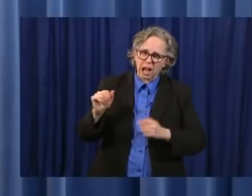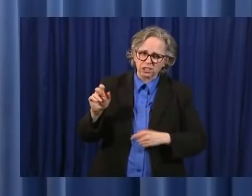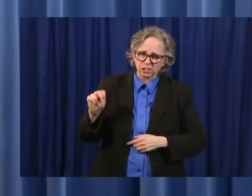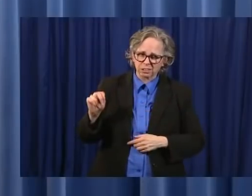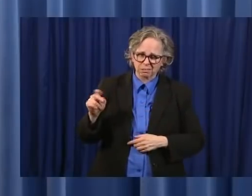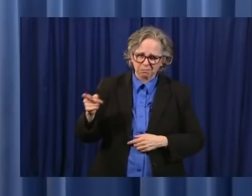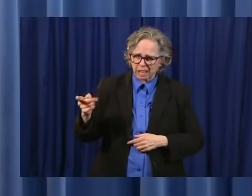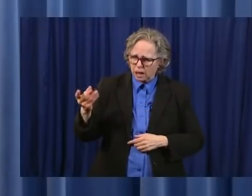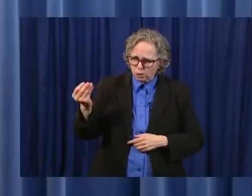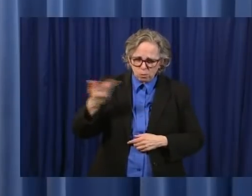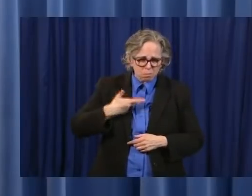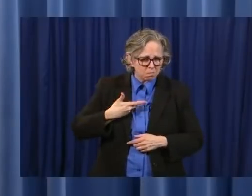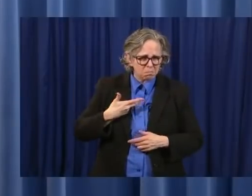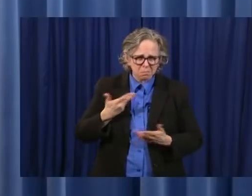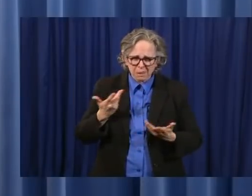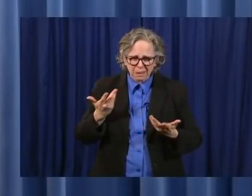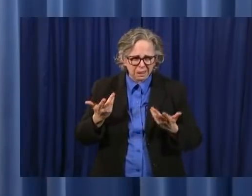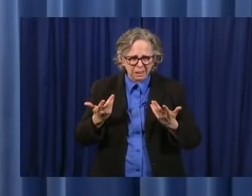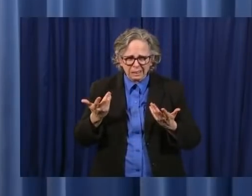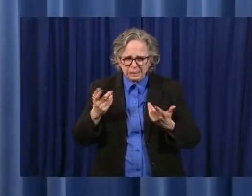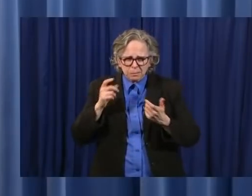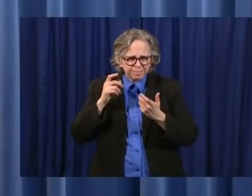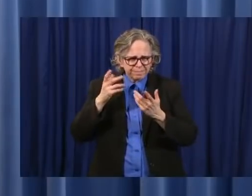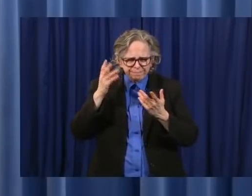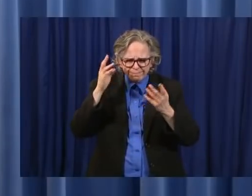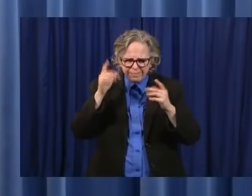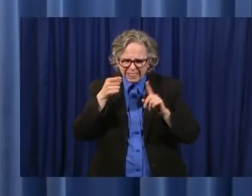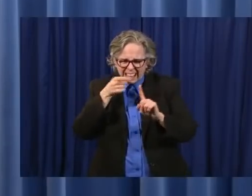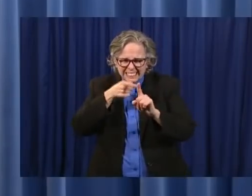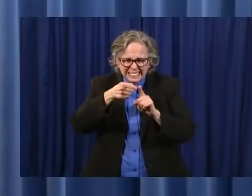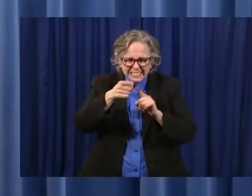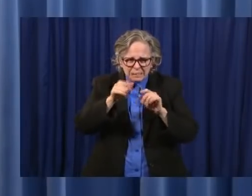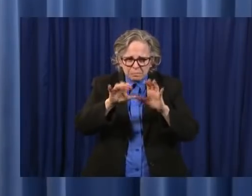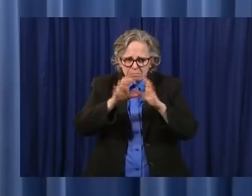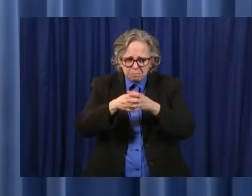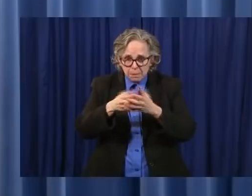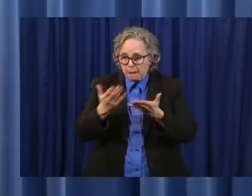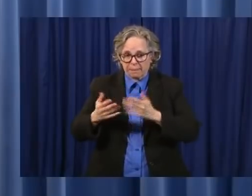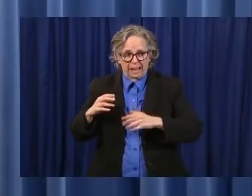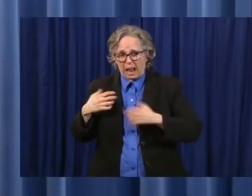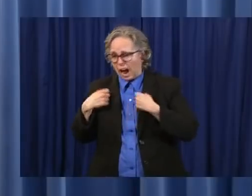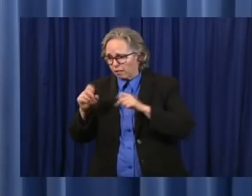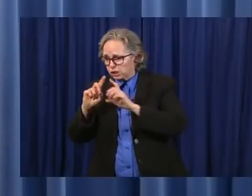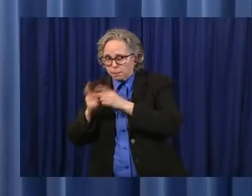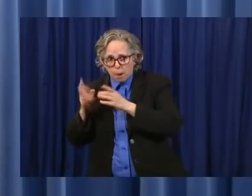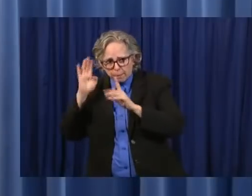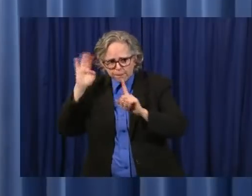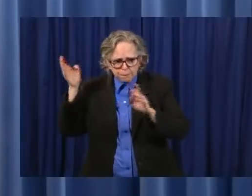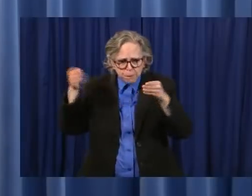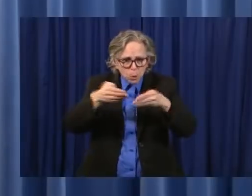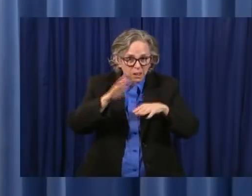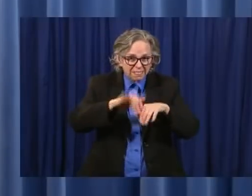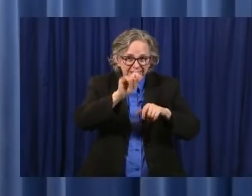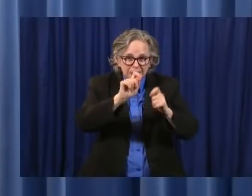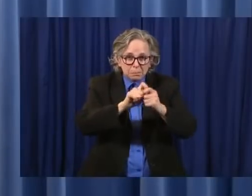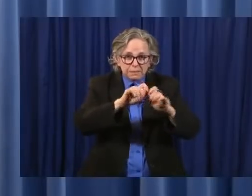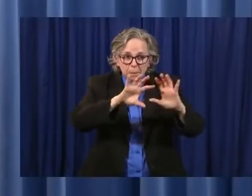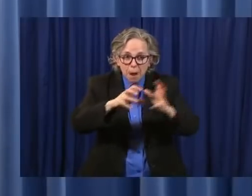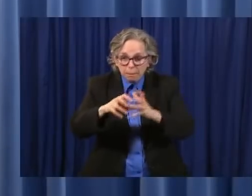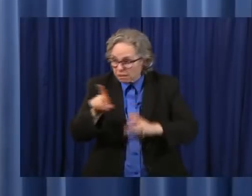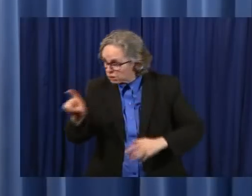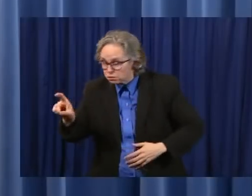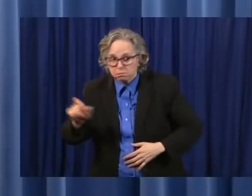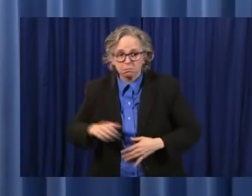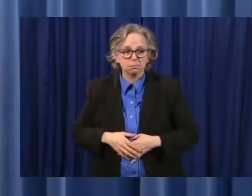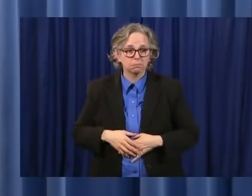in particular focus of the health department in regard to this population. Certainly would